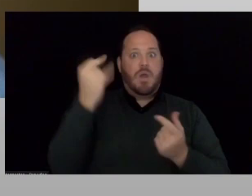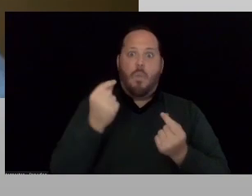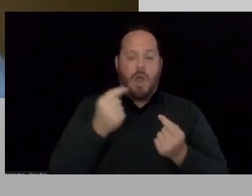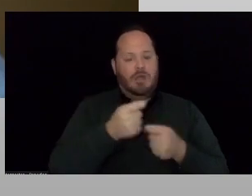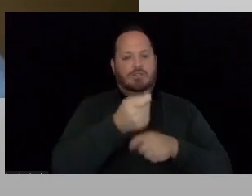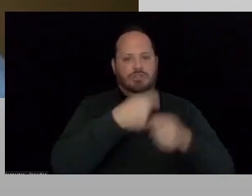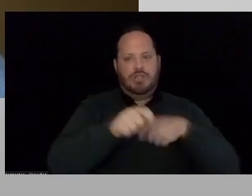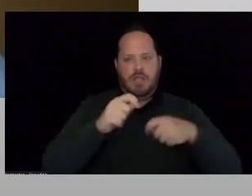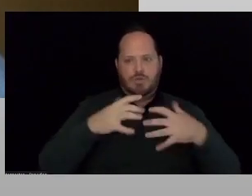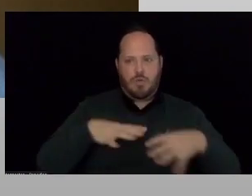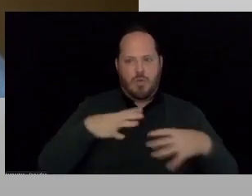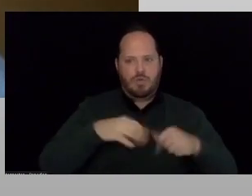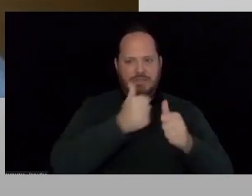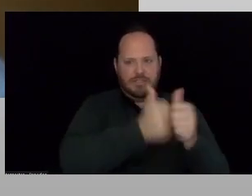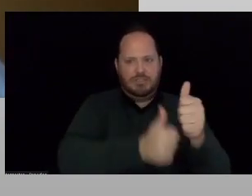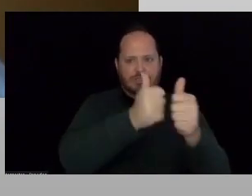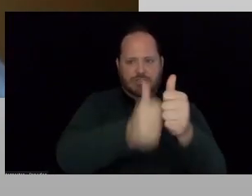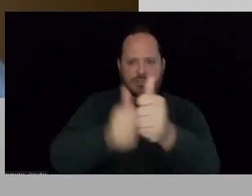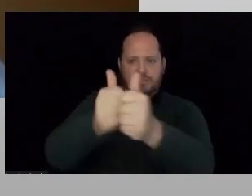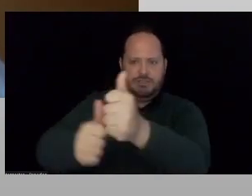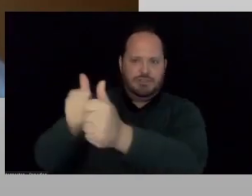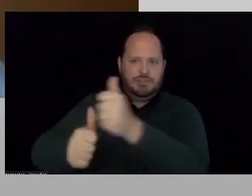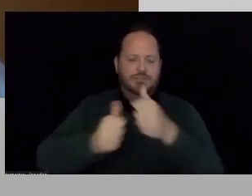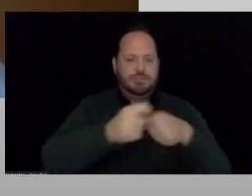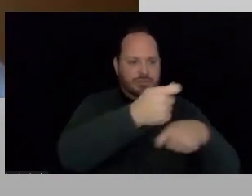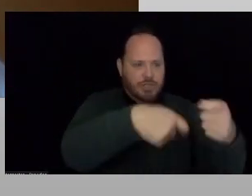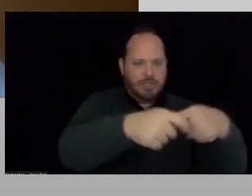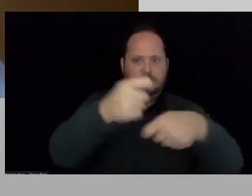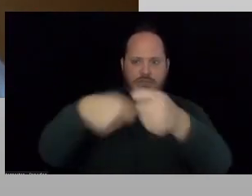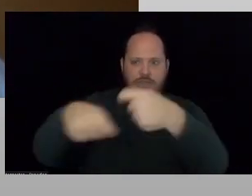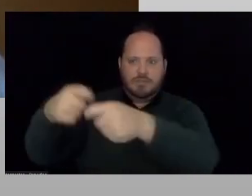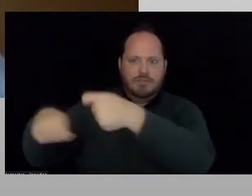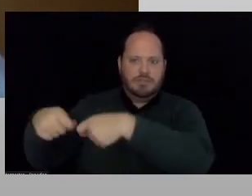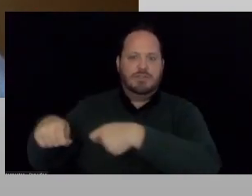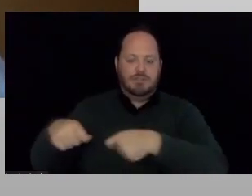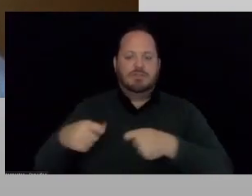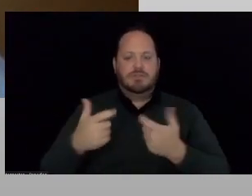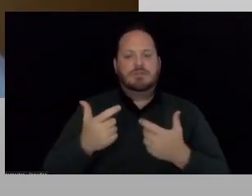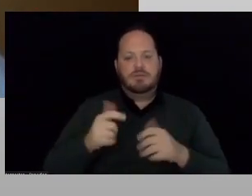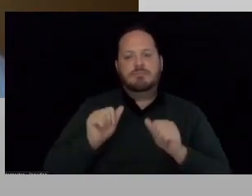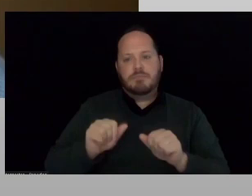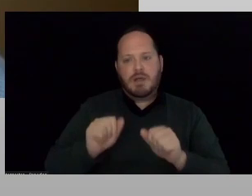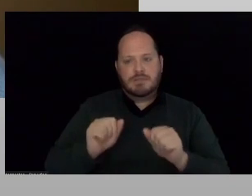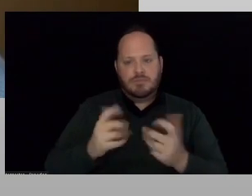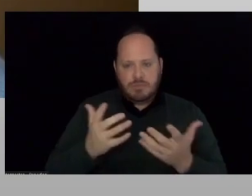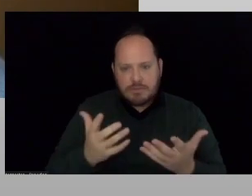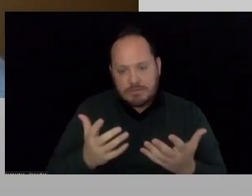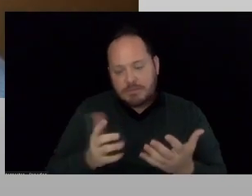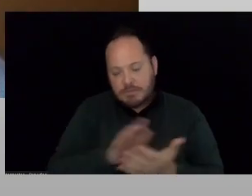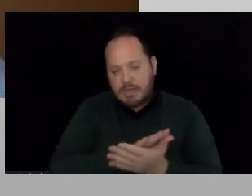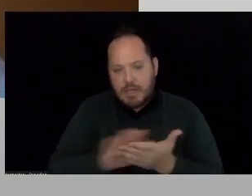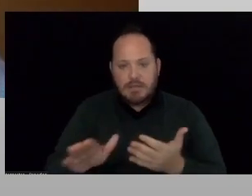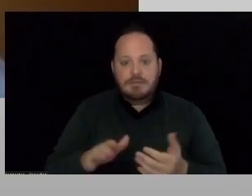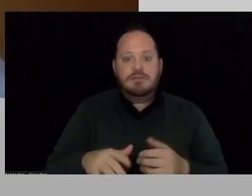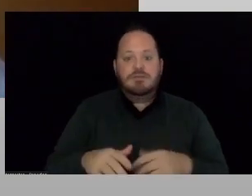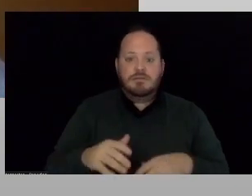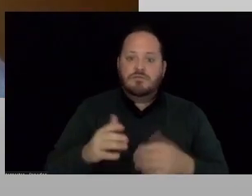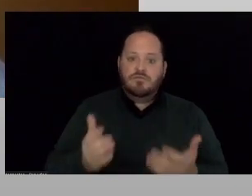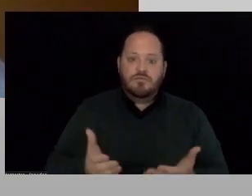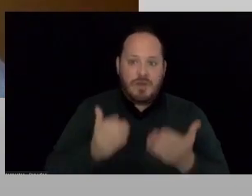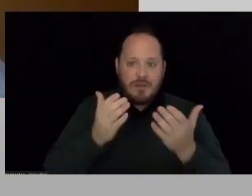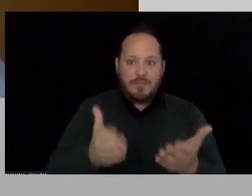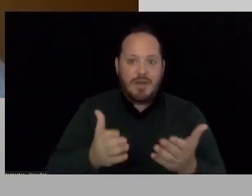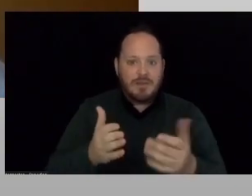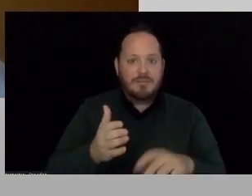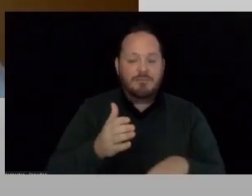another person's home. If it's possible, and it probably isn't for a lot of folks, it's recommended to shower and change into clean clothes and shoes before